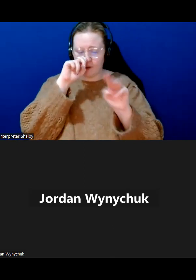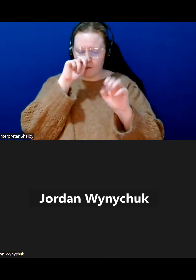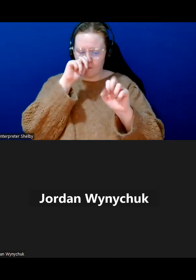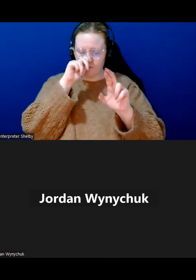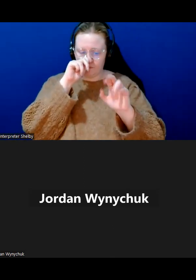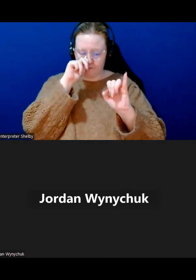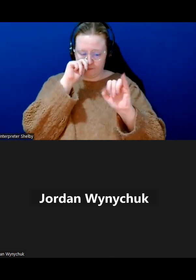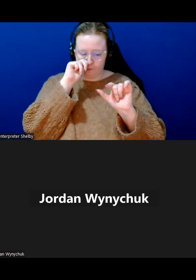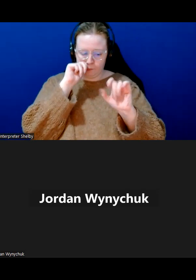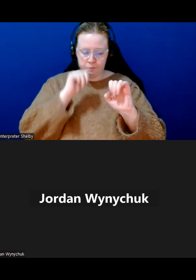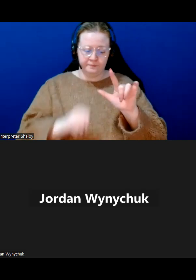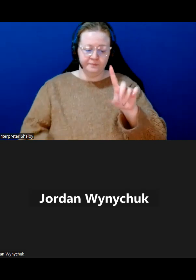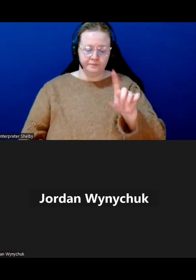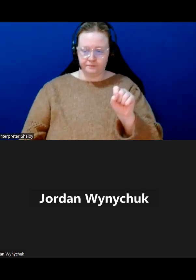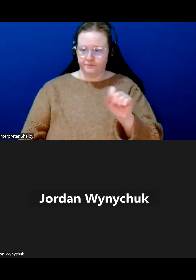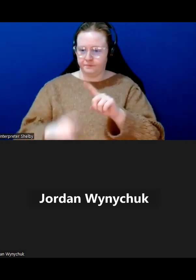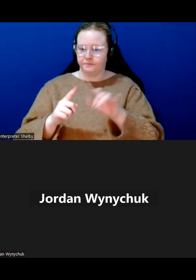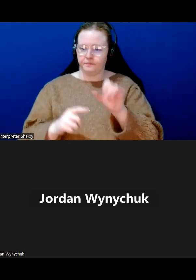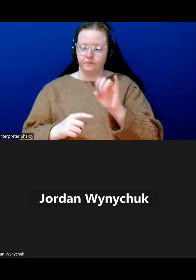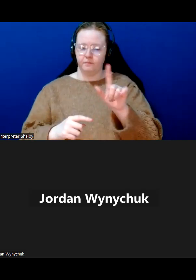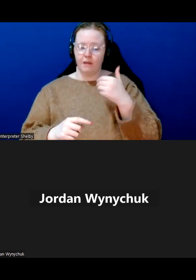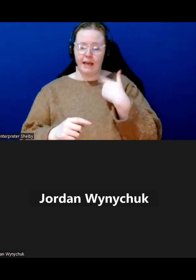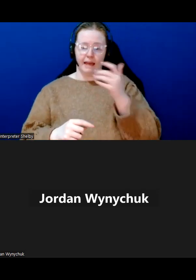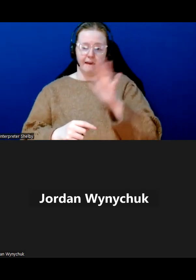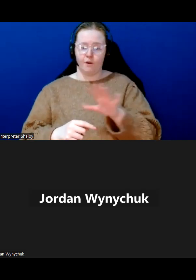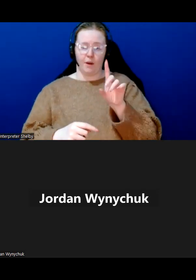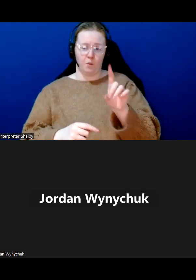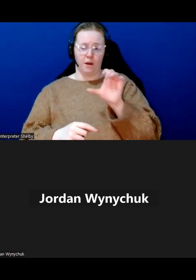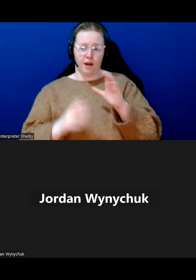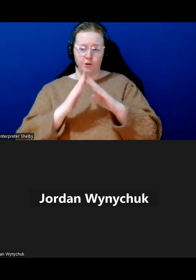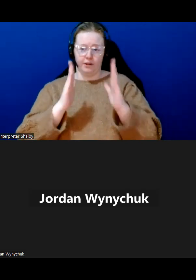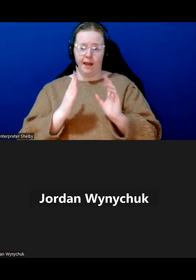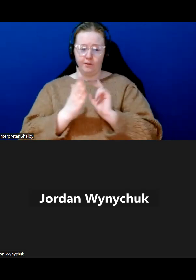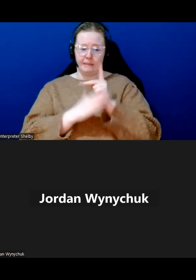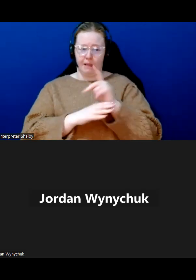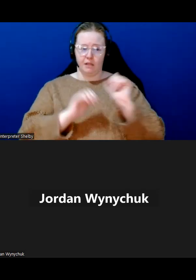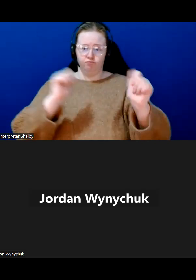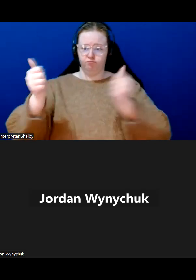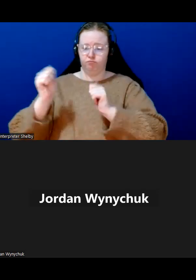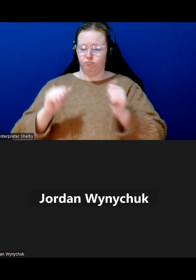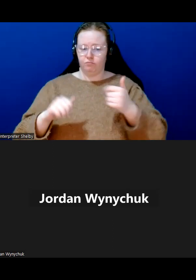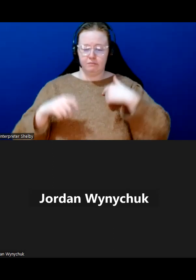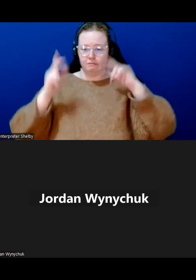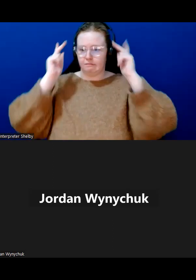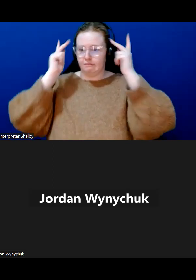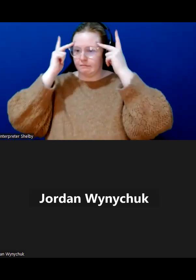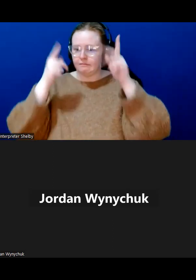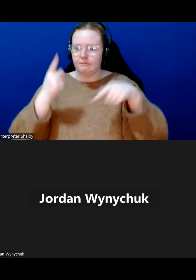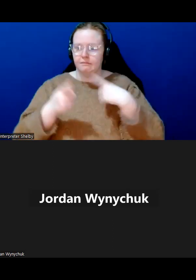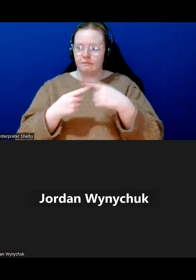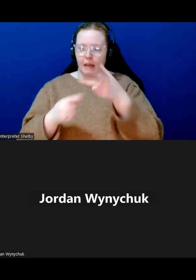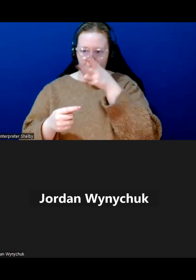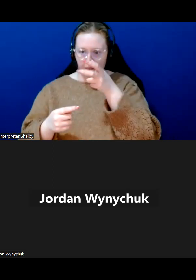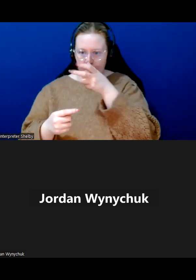neem oil, I actually I have about 100 houseplants, so I'm very paranoid about bugs getting into